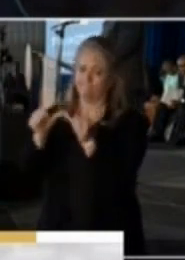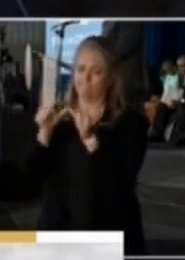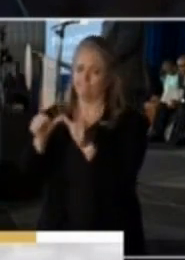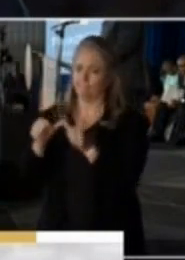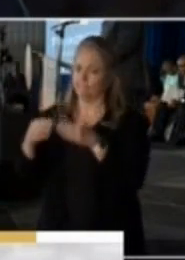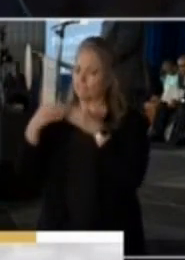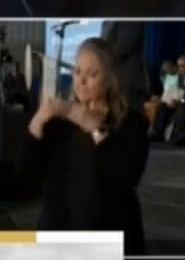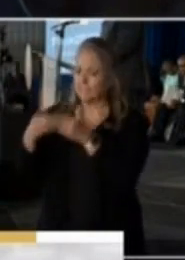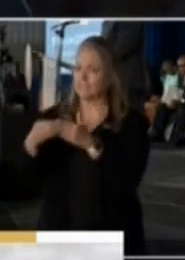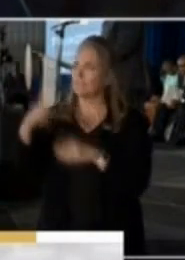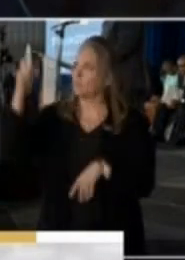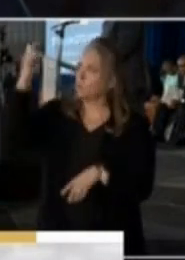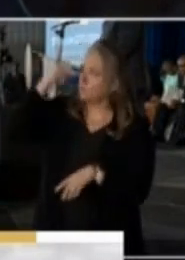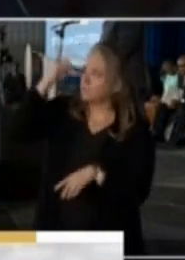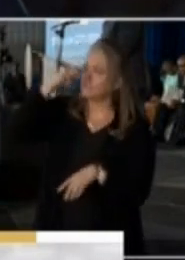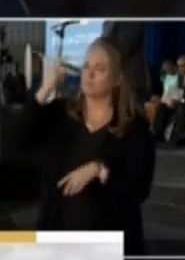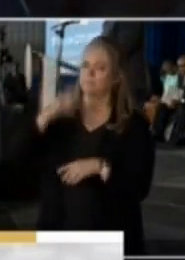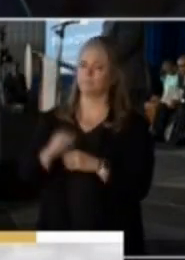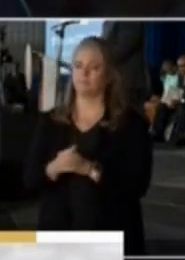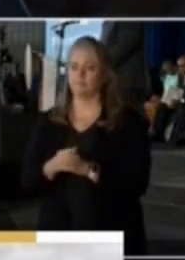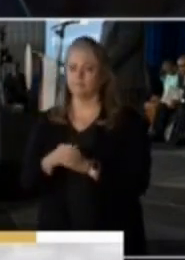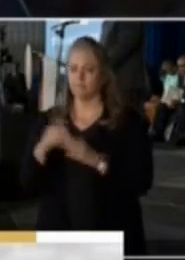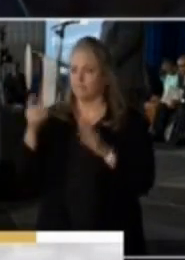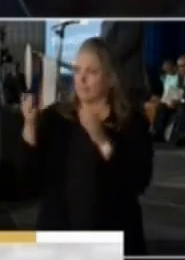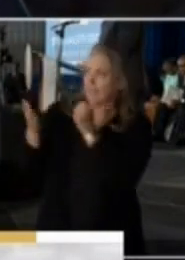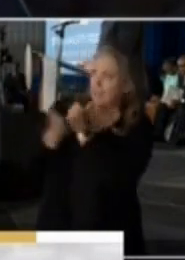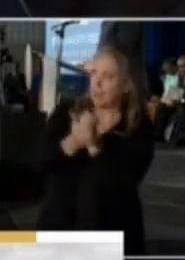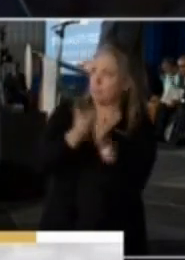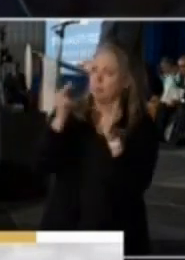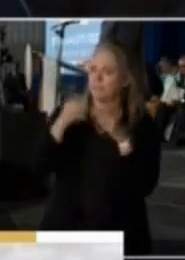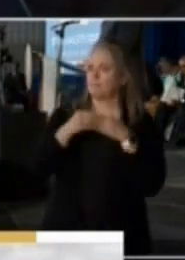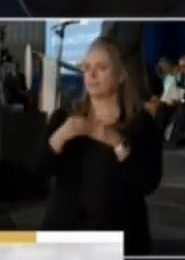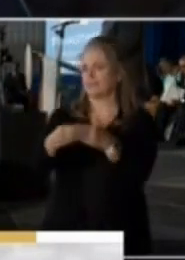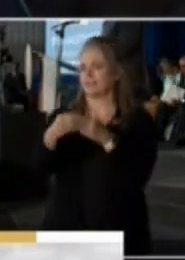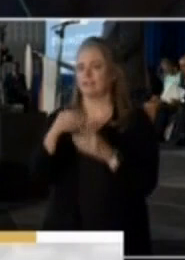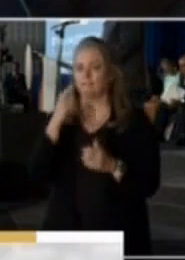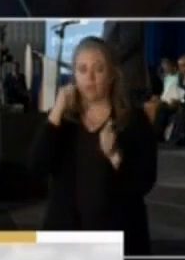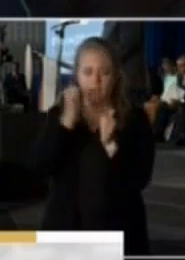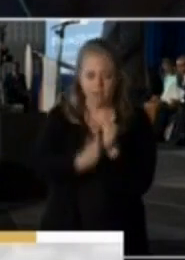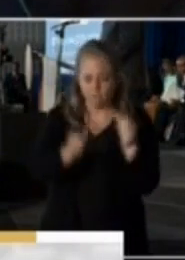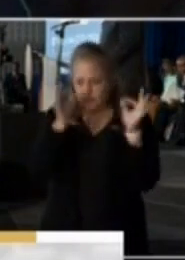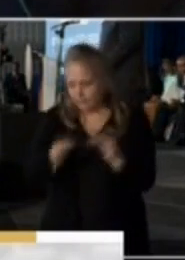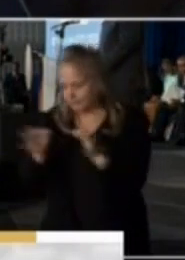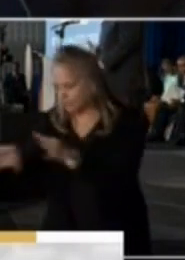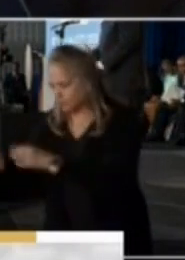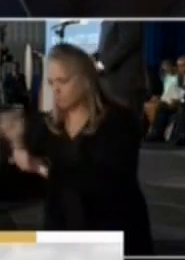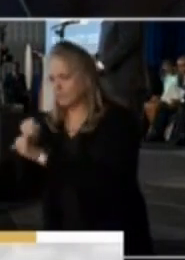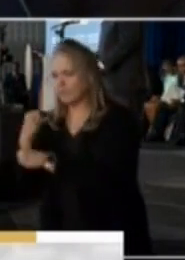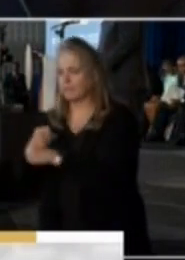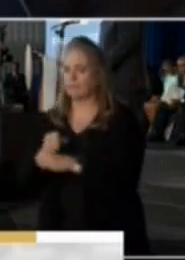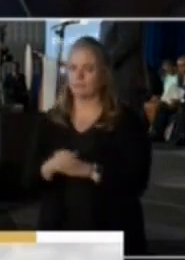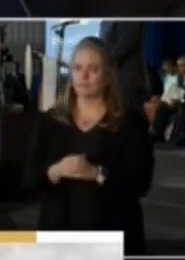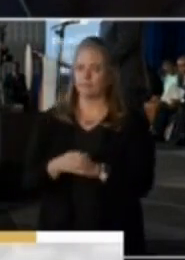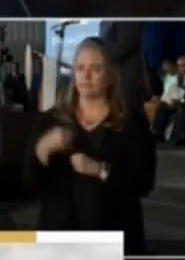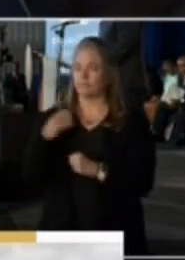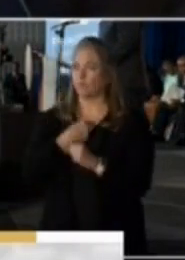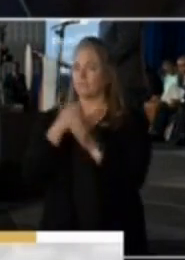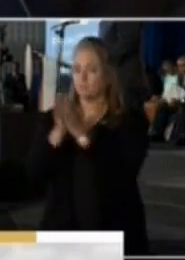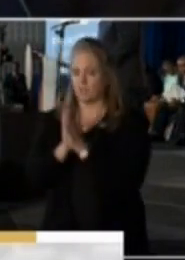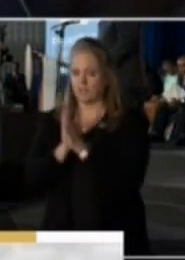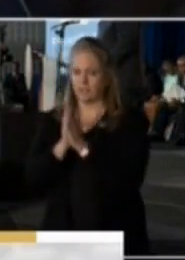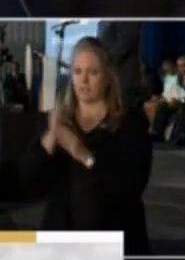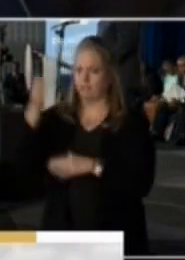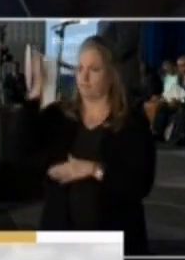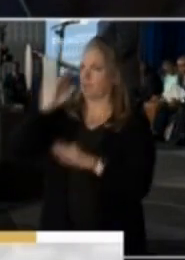every decision that is made. We pray, God, that the city of Denver would continue to flourish